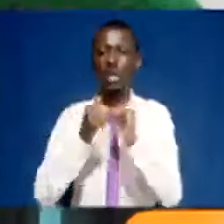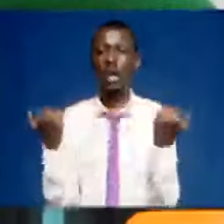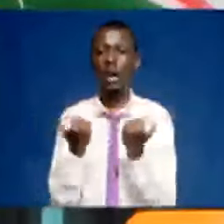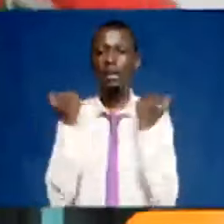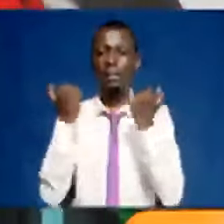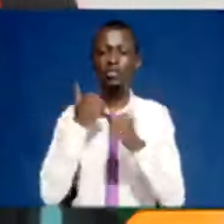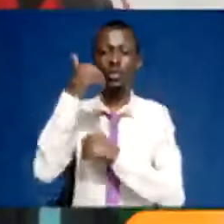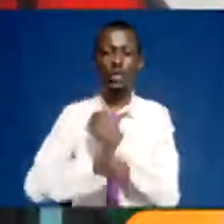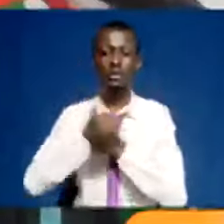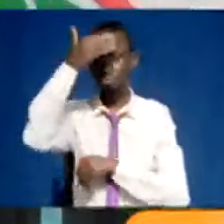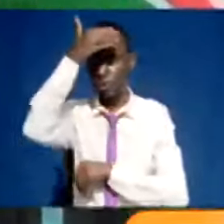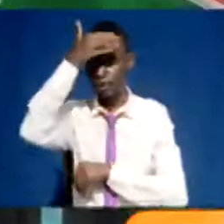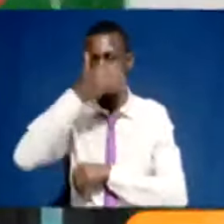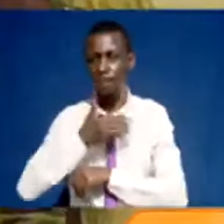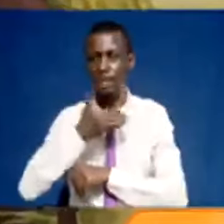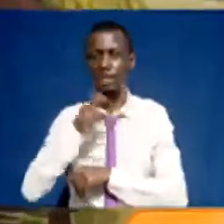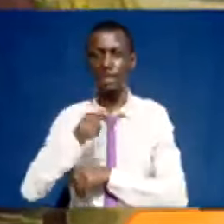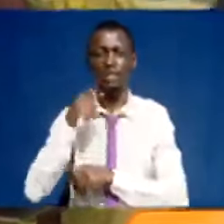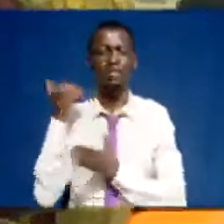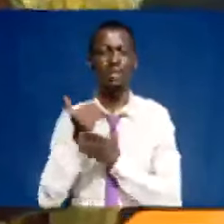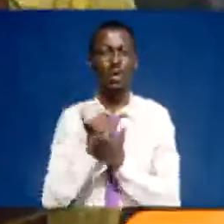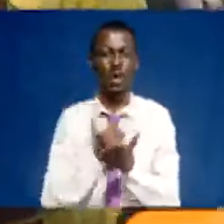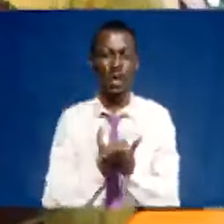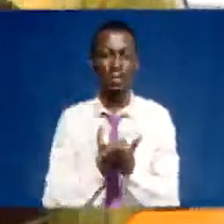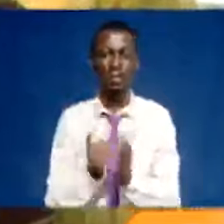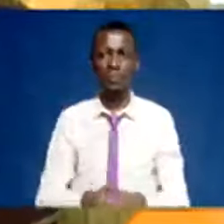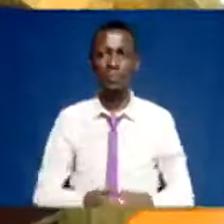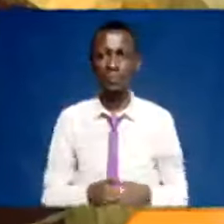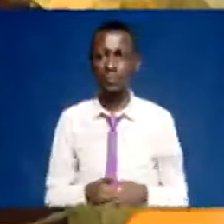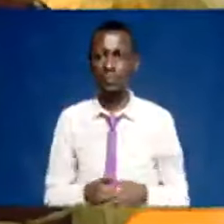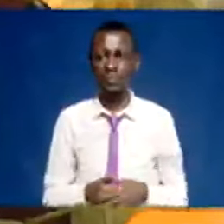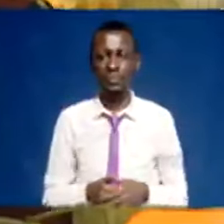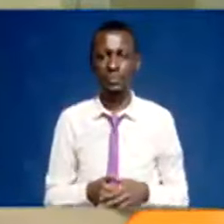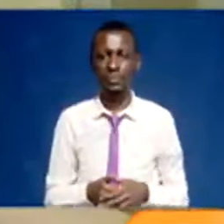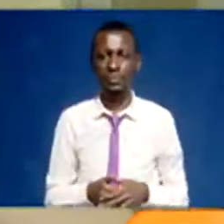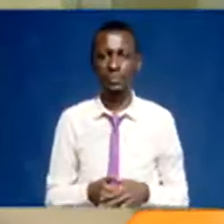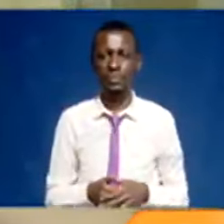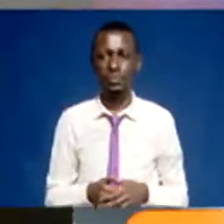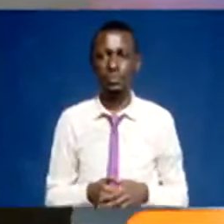the next phase of the multi-billion shillings program. Stephen Leto, Citizen TV.